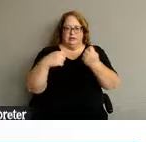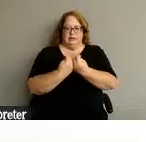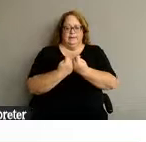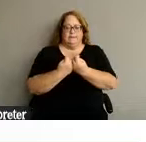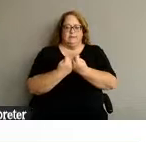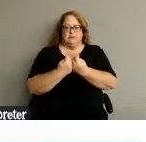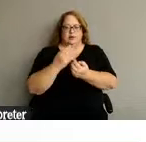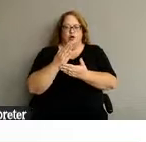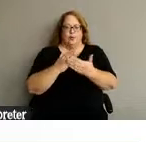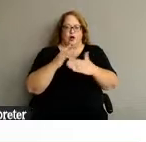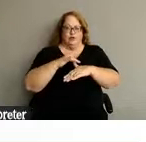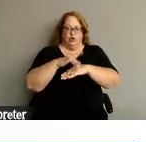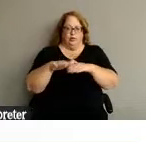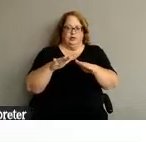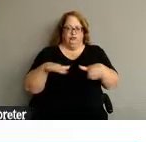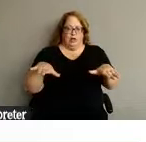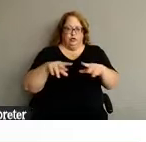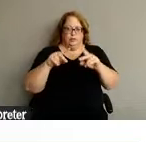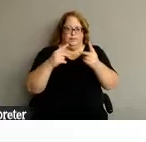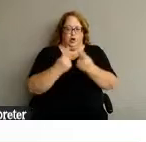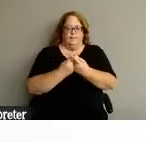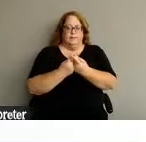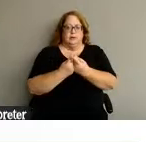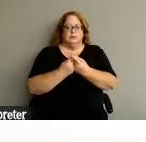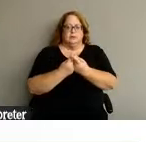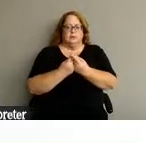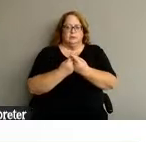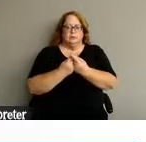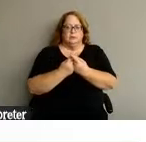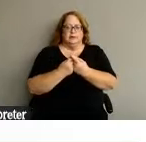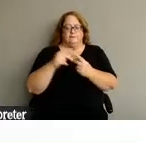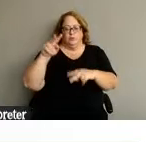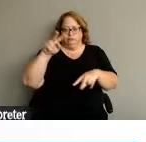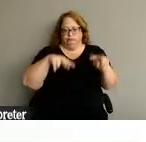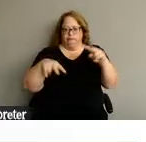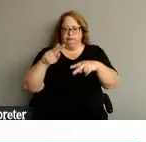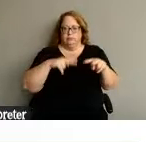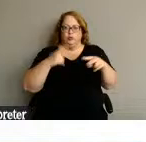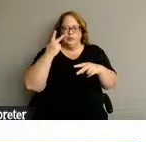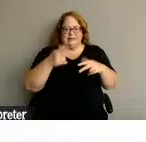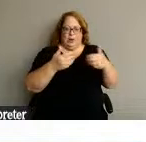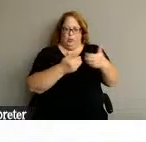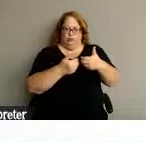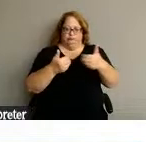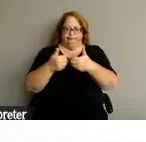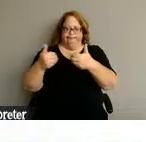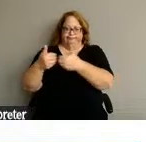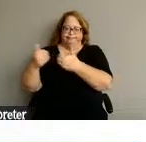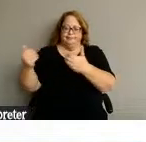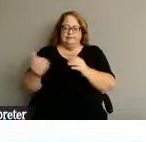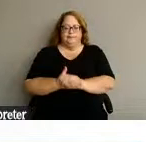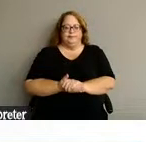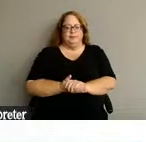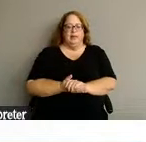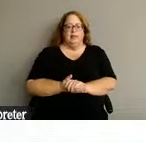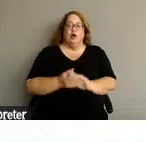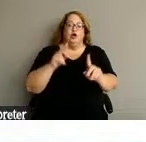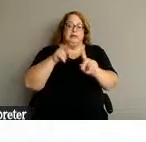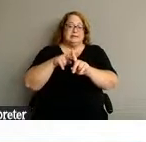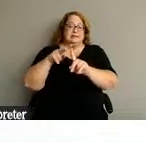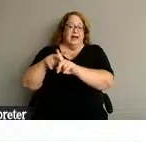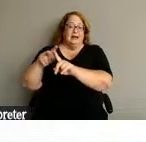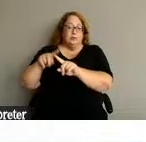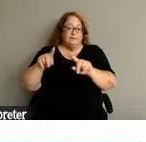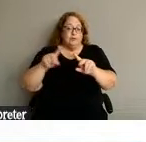exclusively part of our early childhood department. So if you look over this slide, you'll see how they're broken out. They are assigned different districts